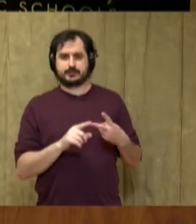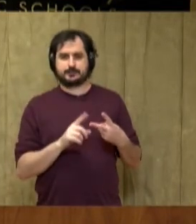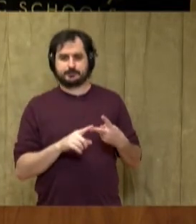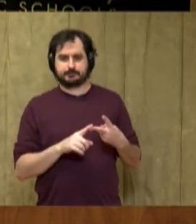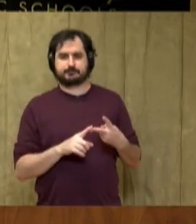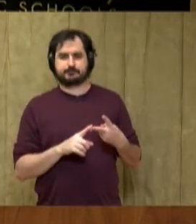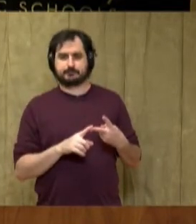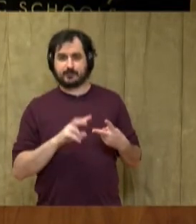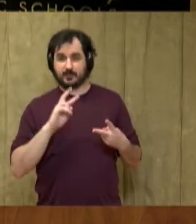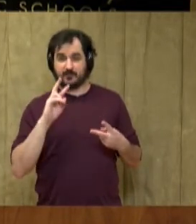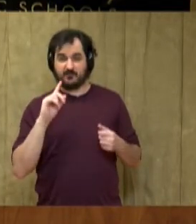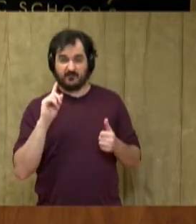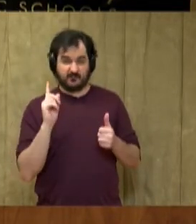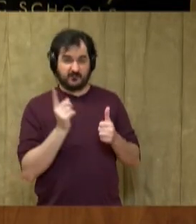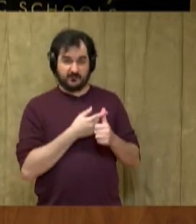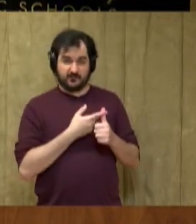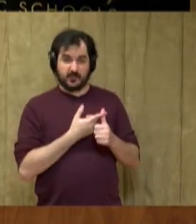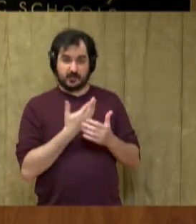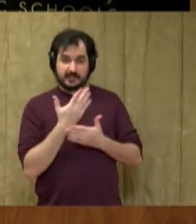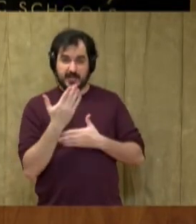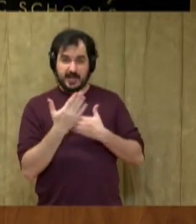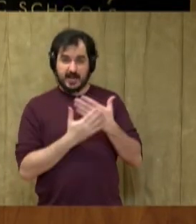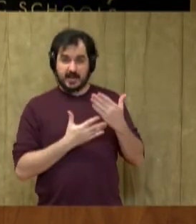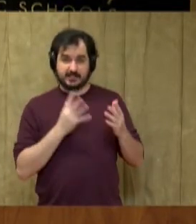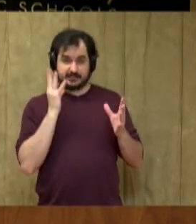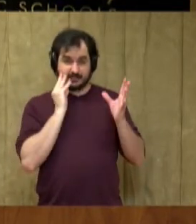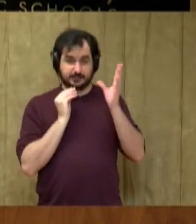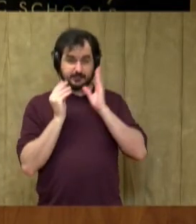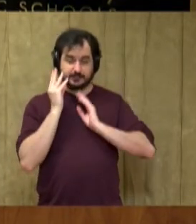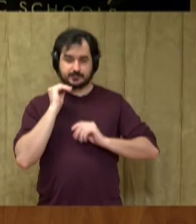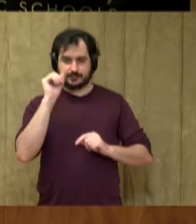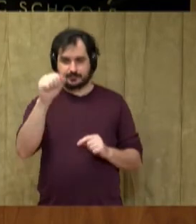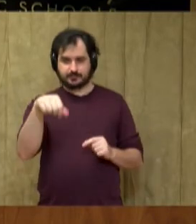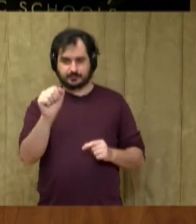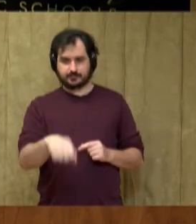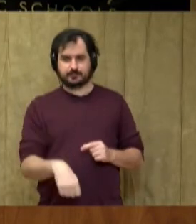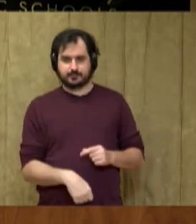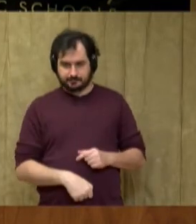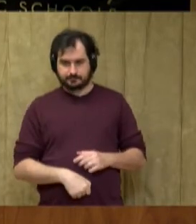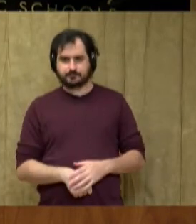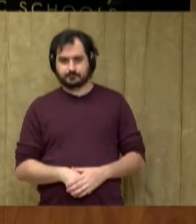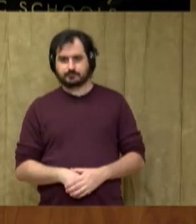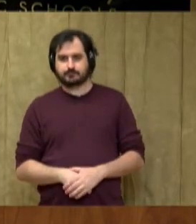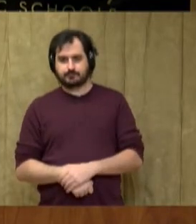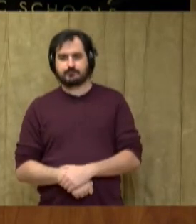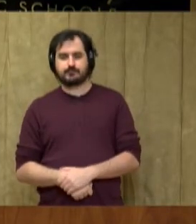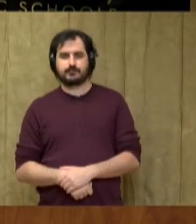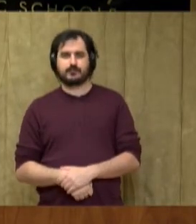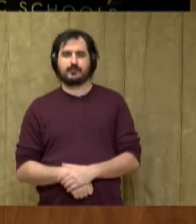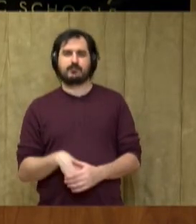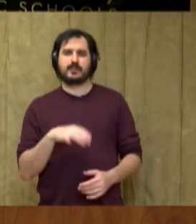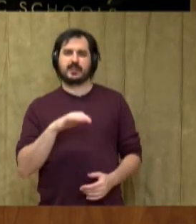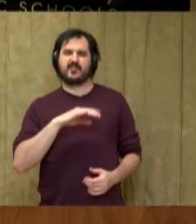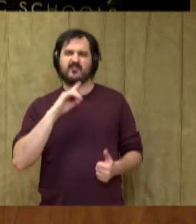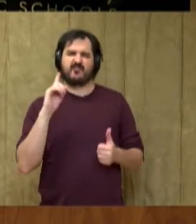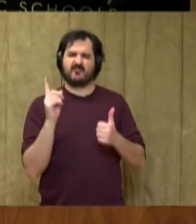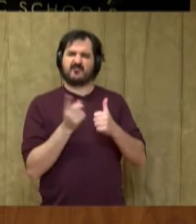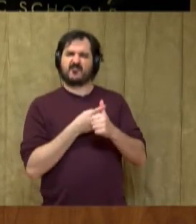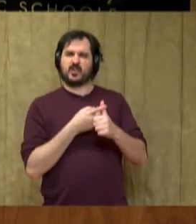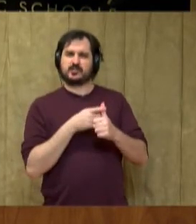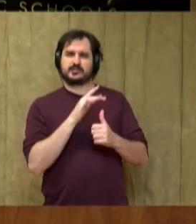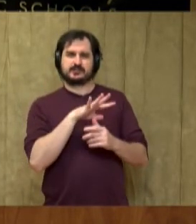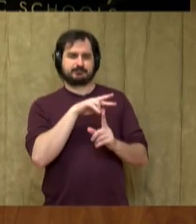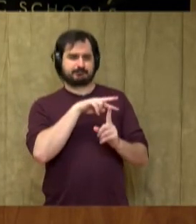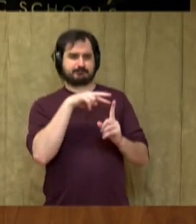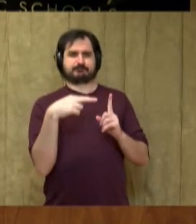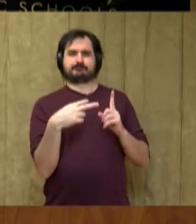story? It's a first-hand account. And how does it be in first-hand account? How does it help you understand?